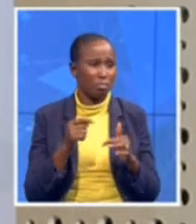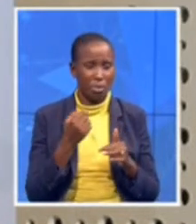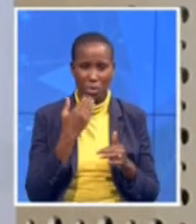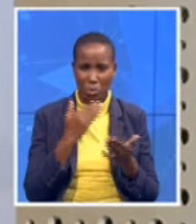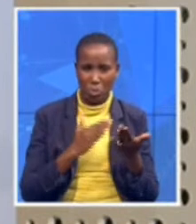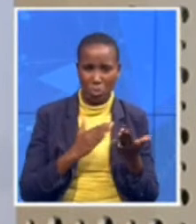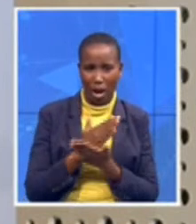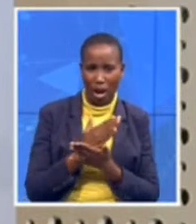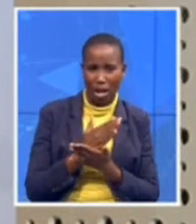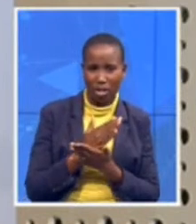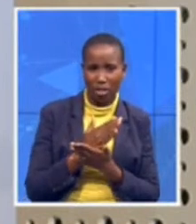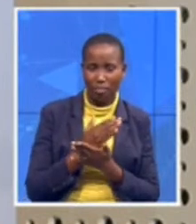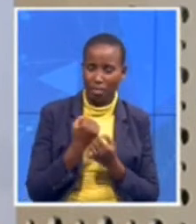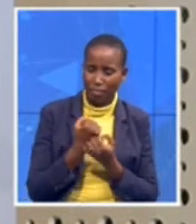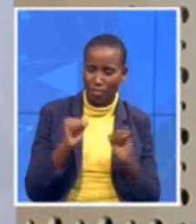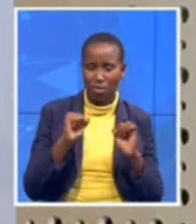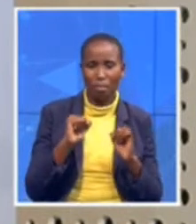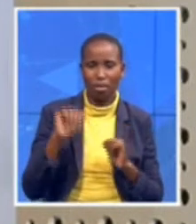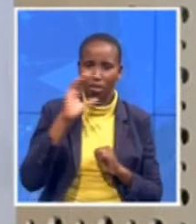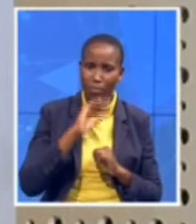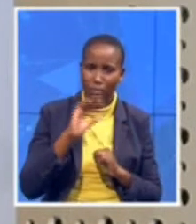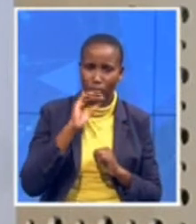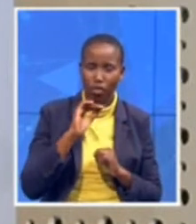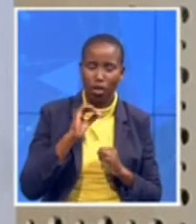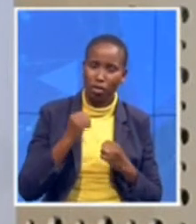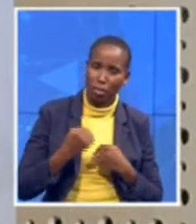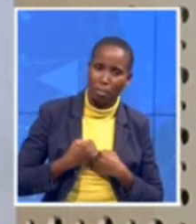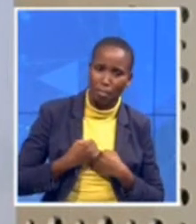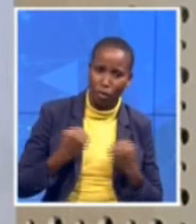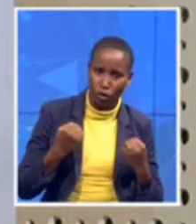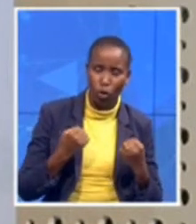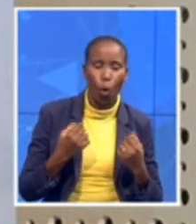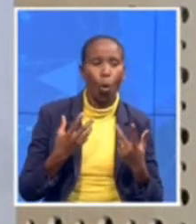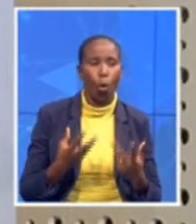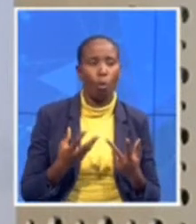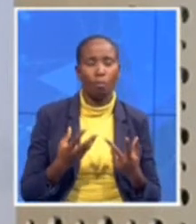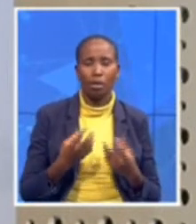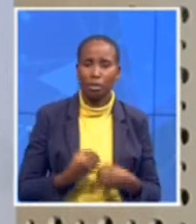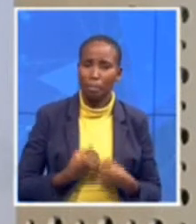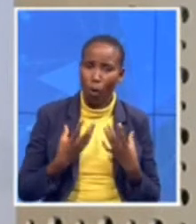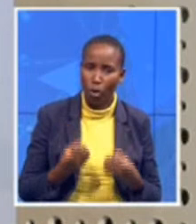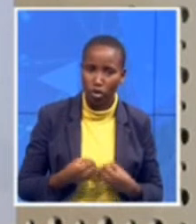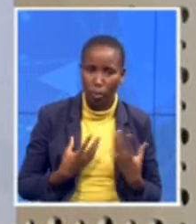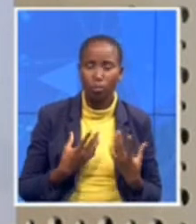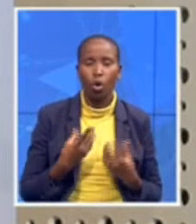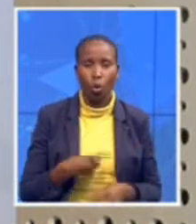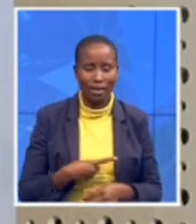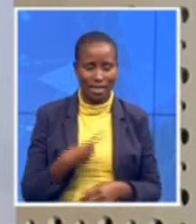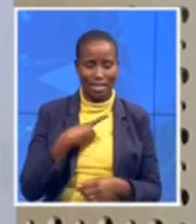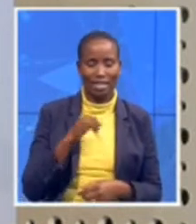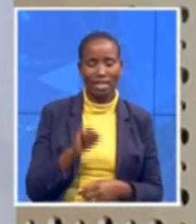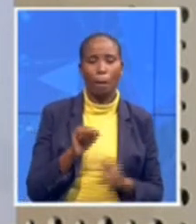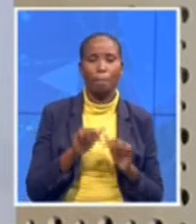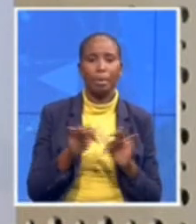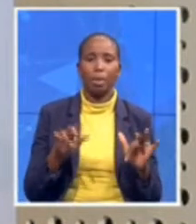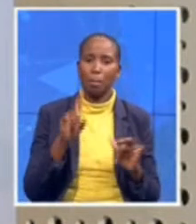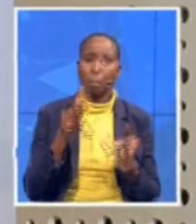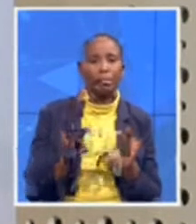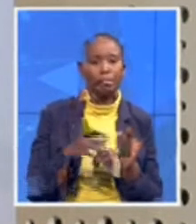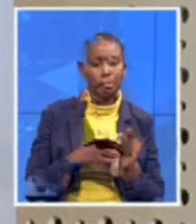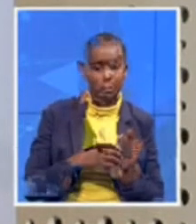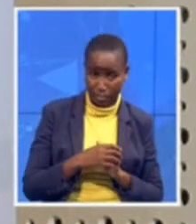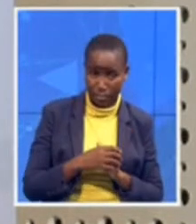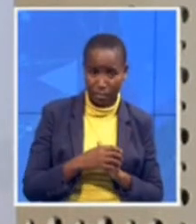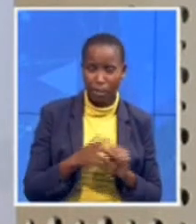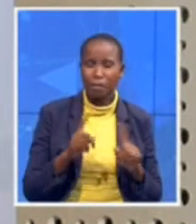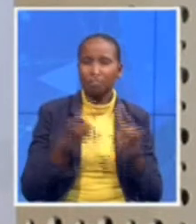social cohesion and the personal dignity of citizens. In other words, how do we balance the rights and